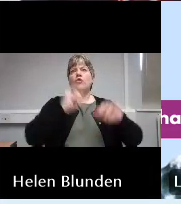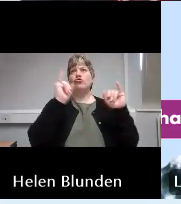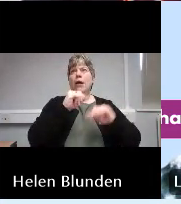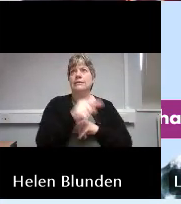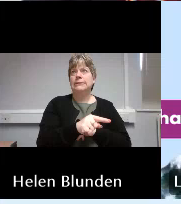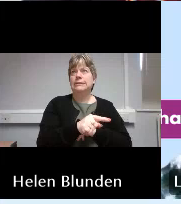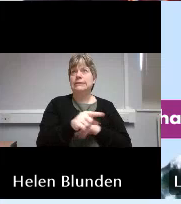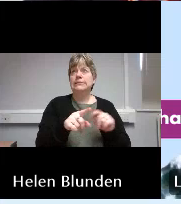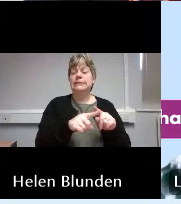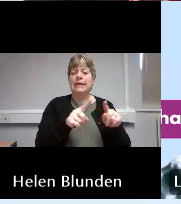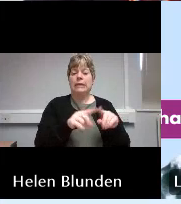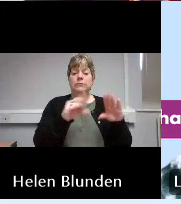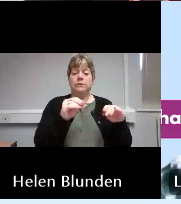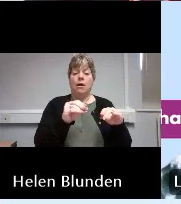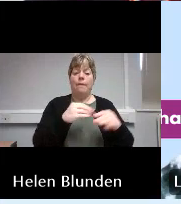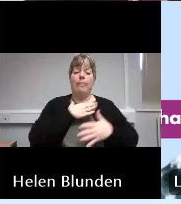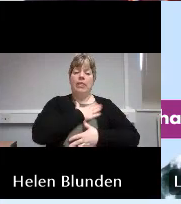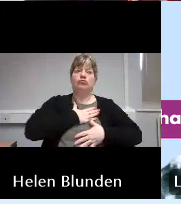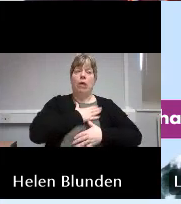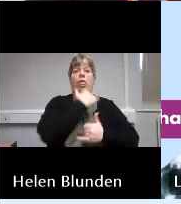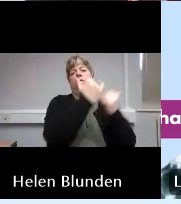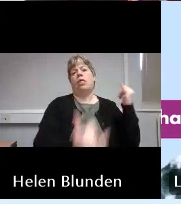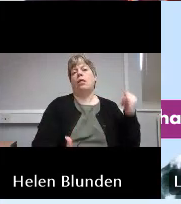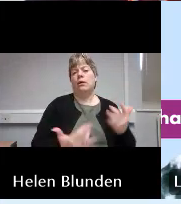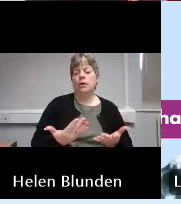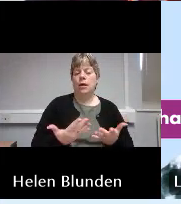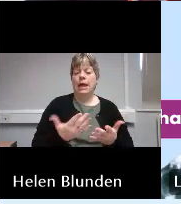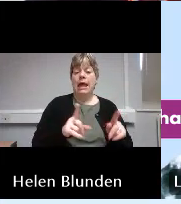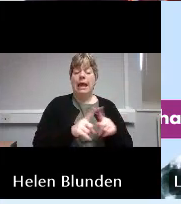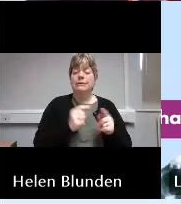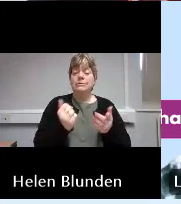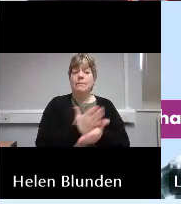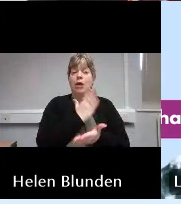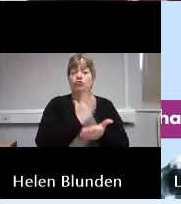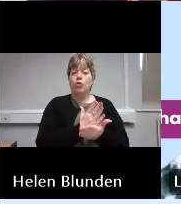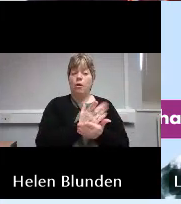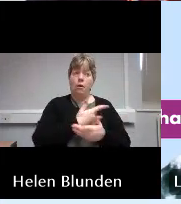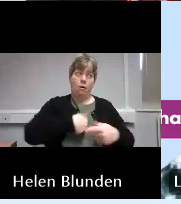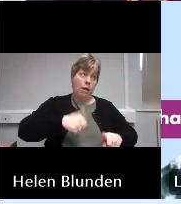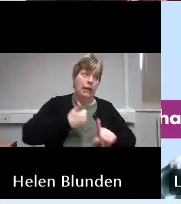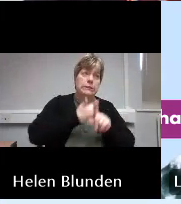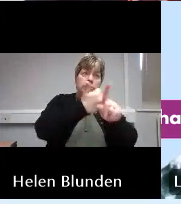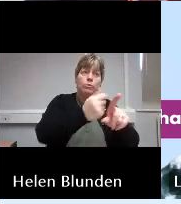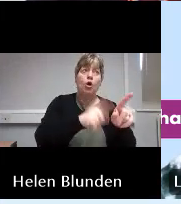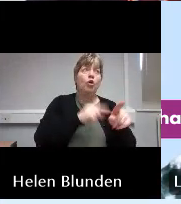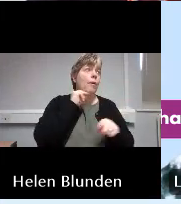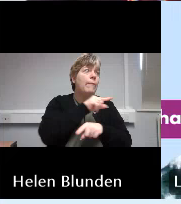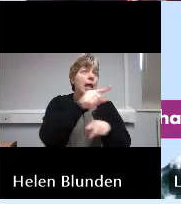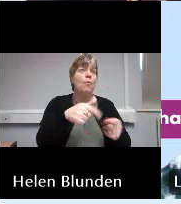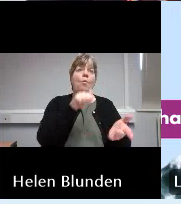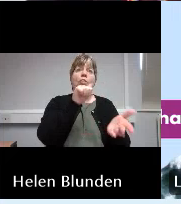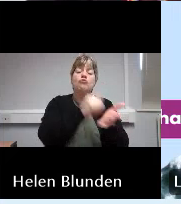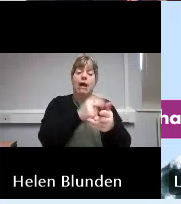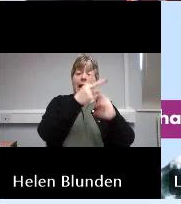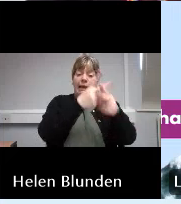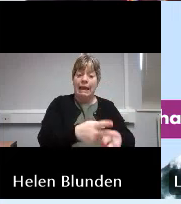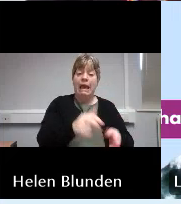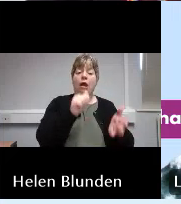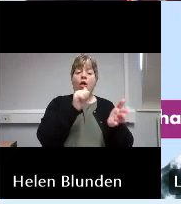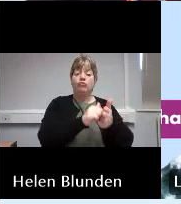stems the escalation of distress, and to make sure we can support young people with the right care at the right time and in the right